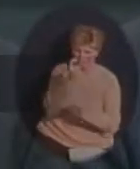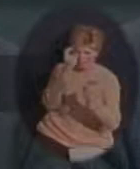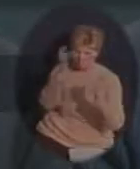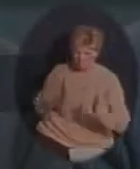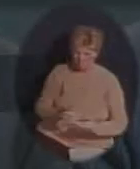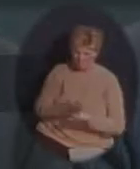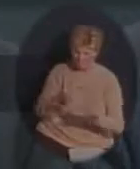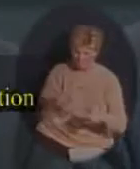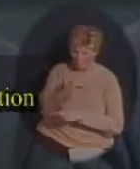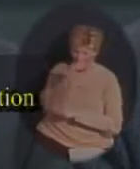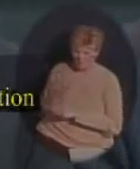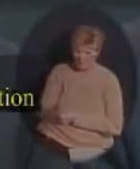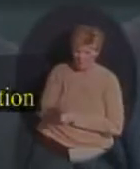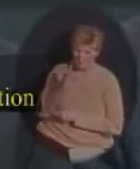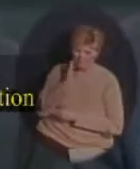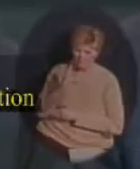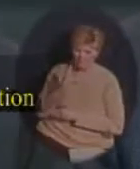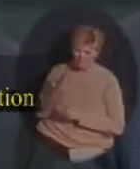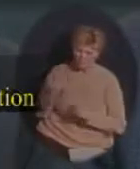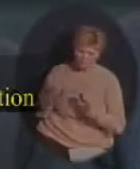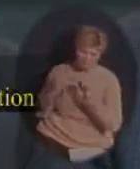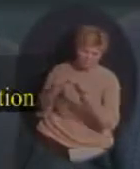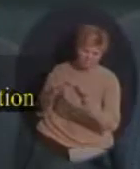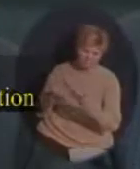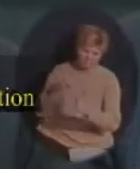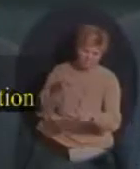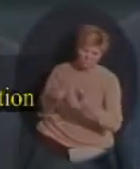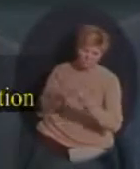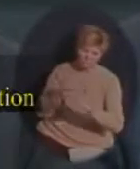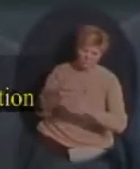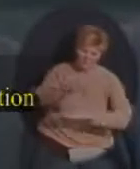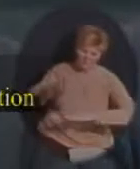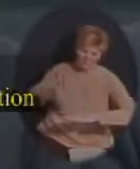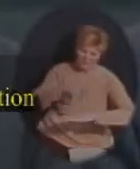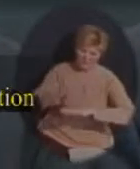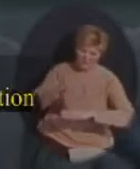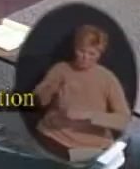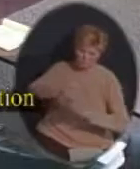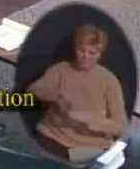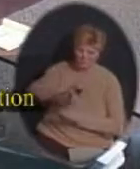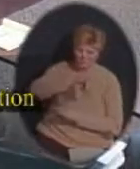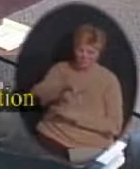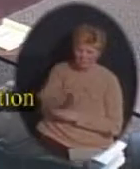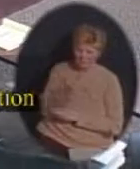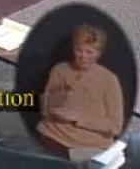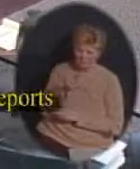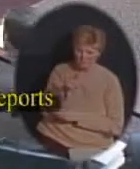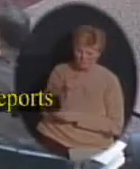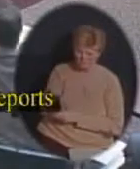in the nationals in July. He plans to serve in the military and he wrote his essay about his grandfather.